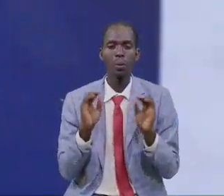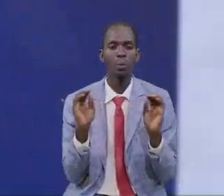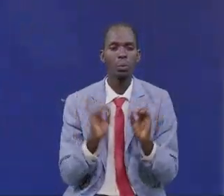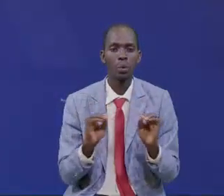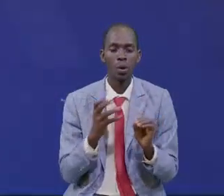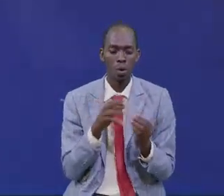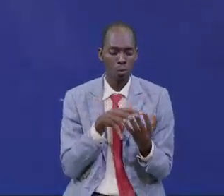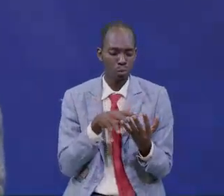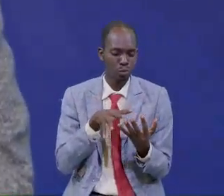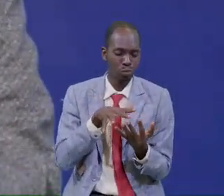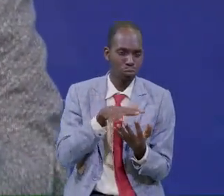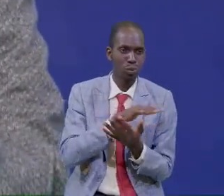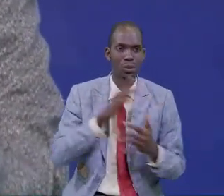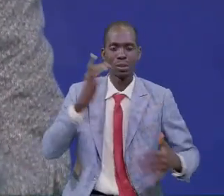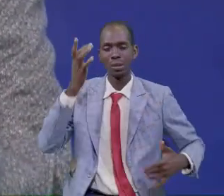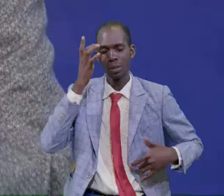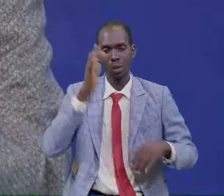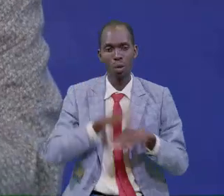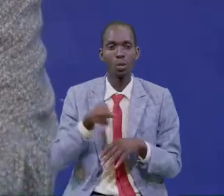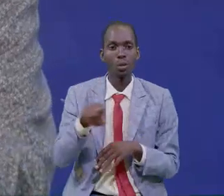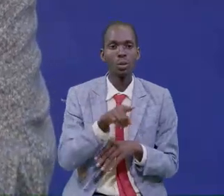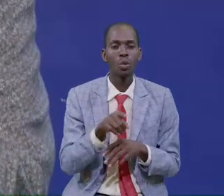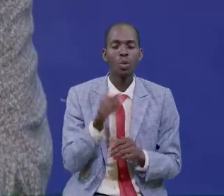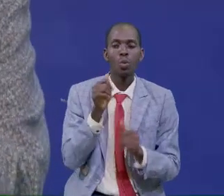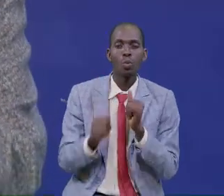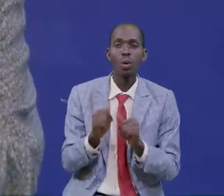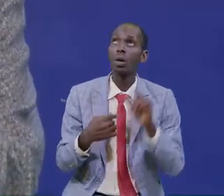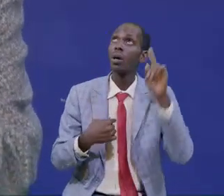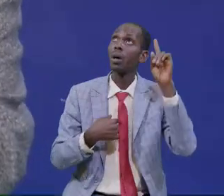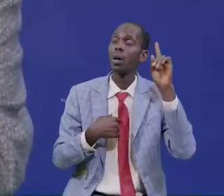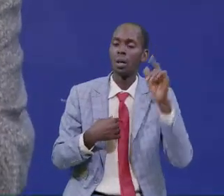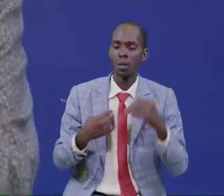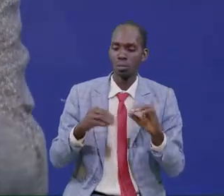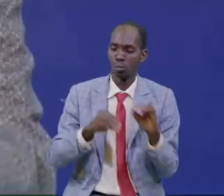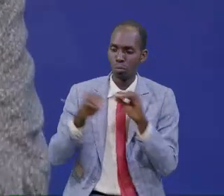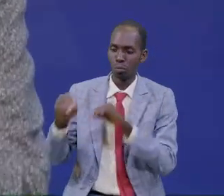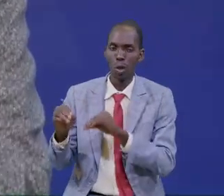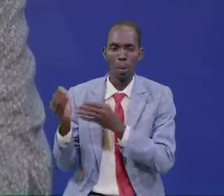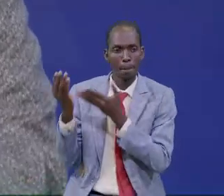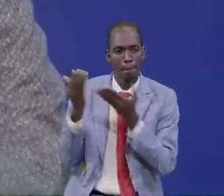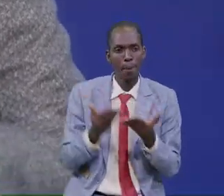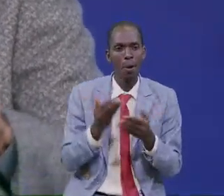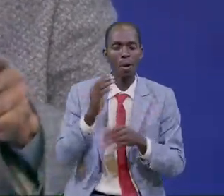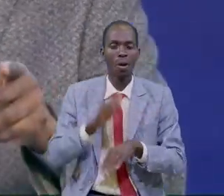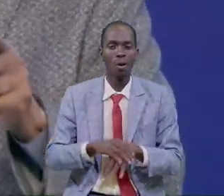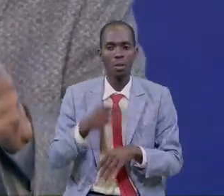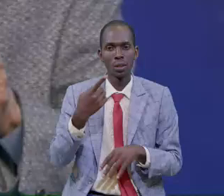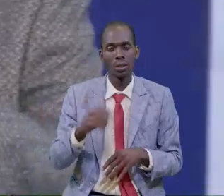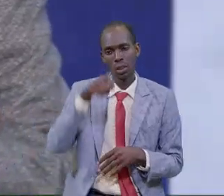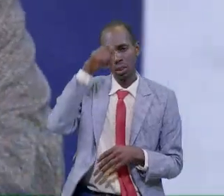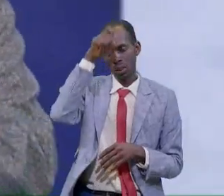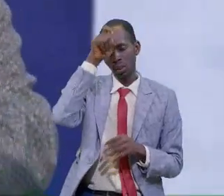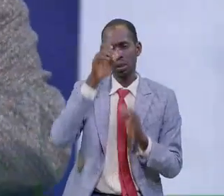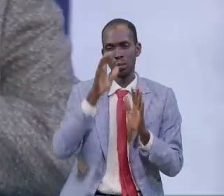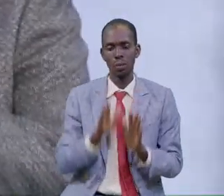thee, which I have brought upon the Egyptians. For